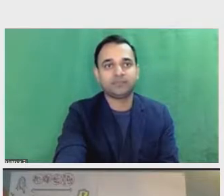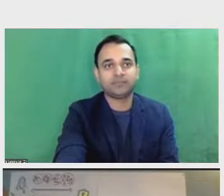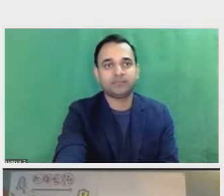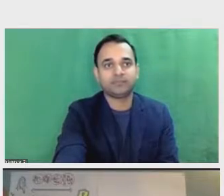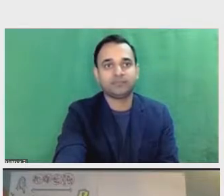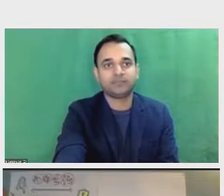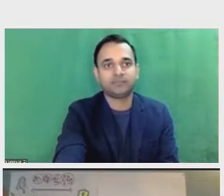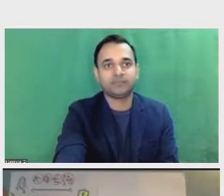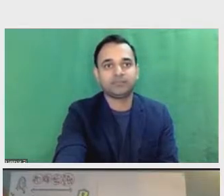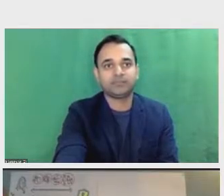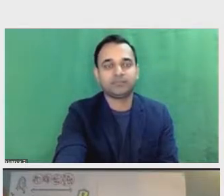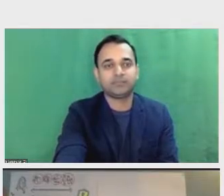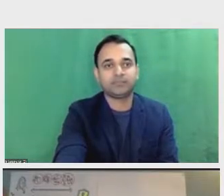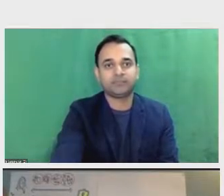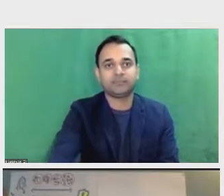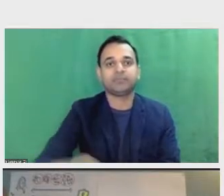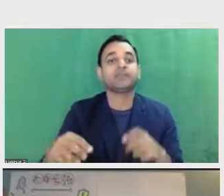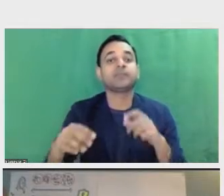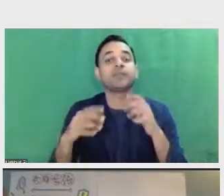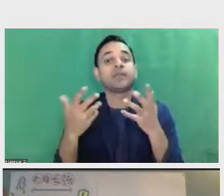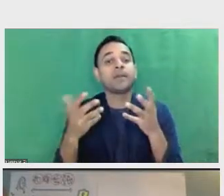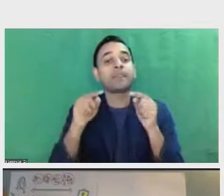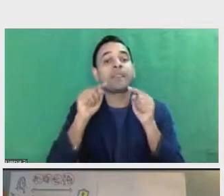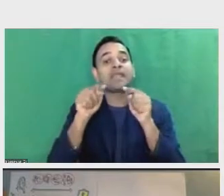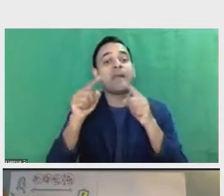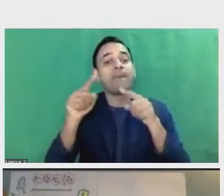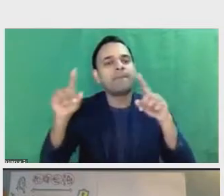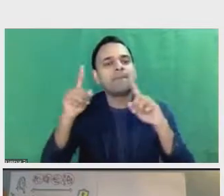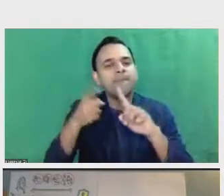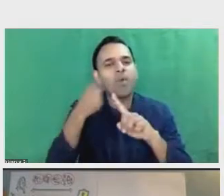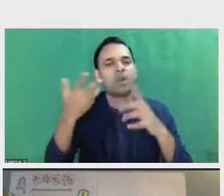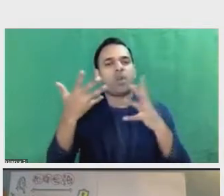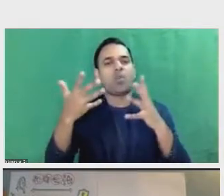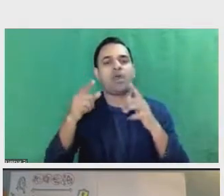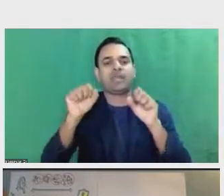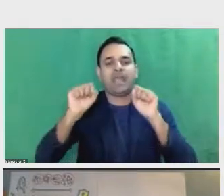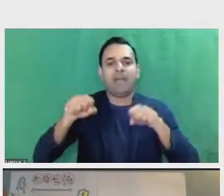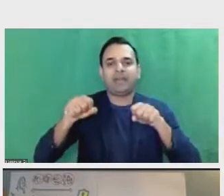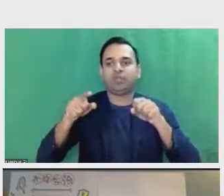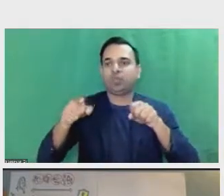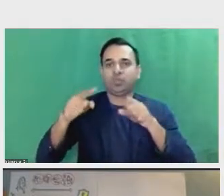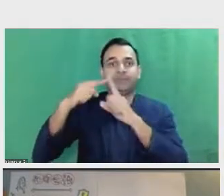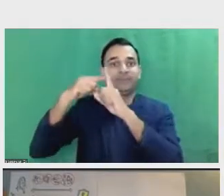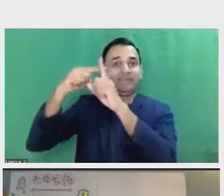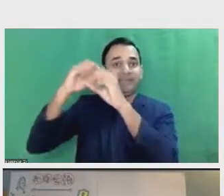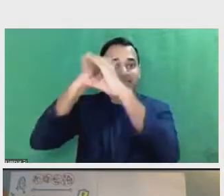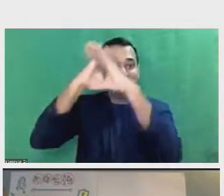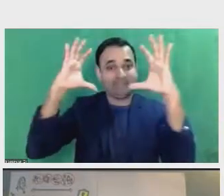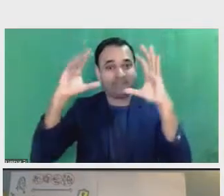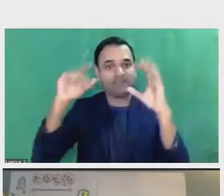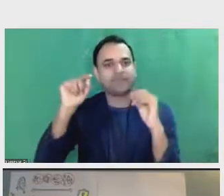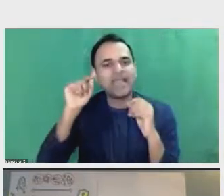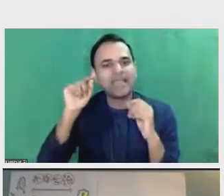targets. Otherwise, it's just a piece of paper, which is exactly what we're trying to avoid. I'd like now to move over to our